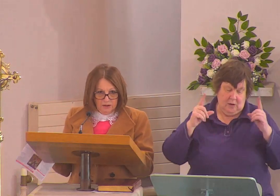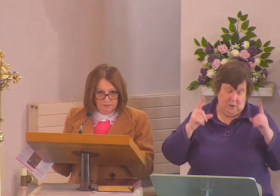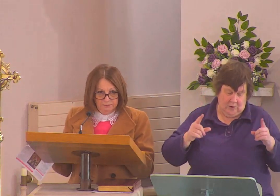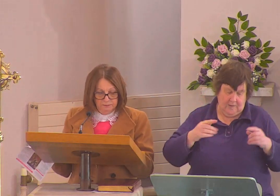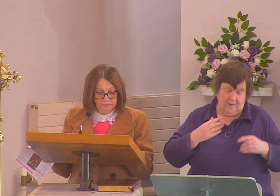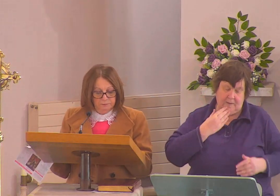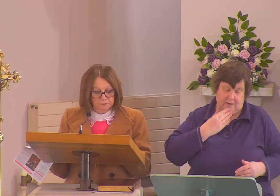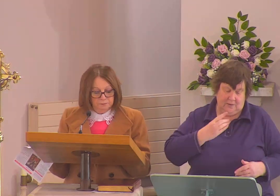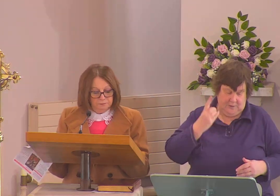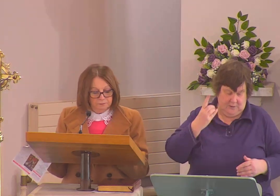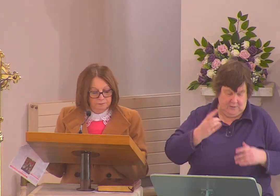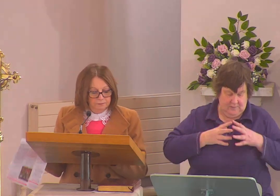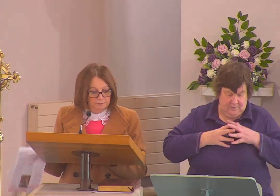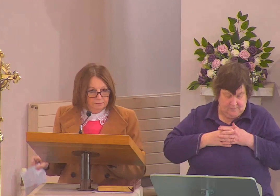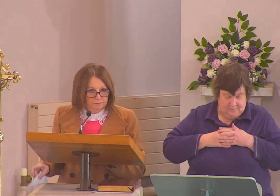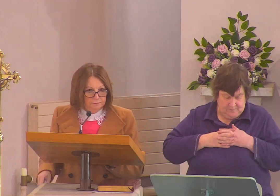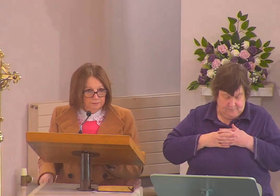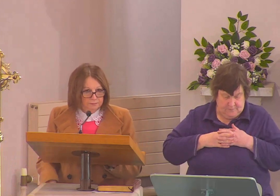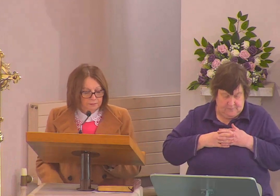acclamation.